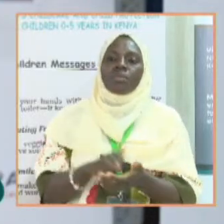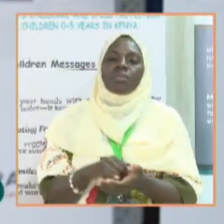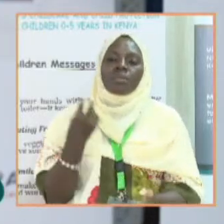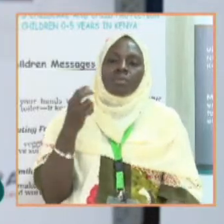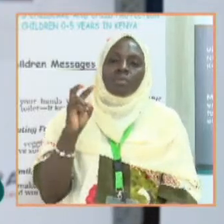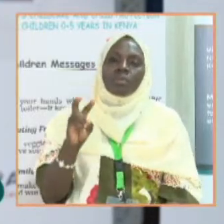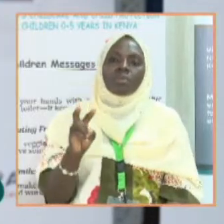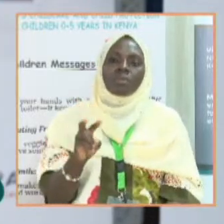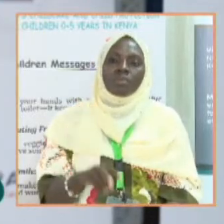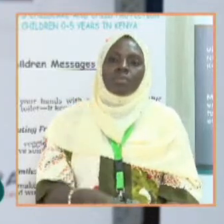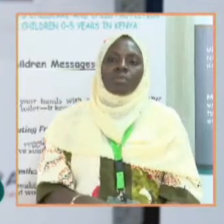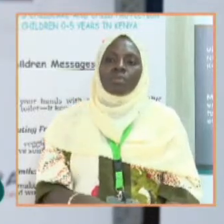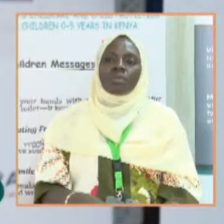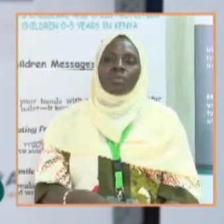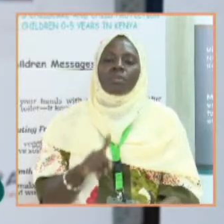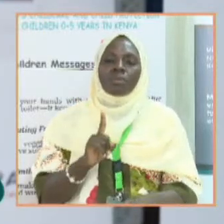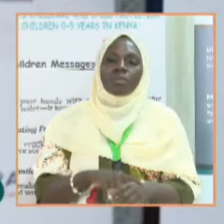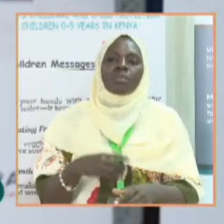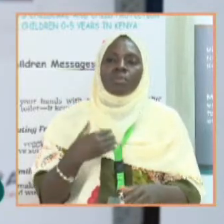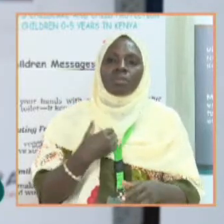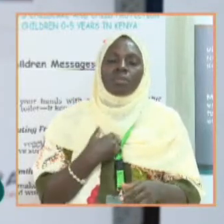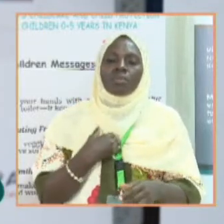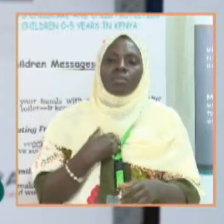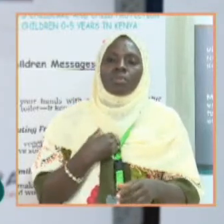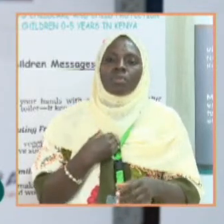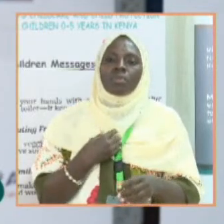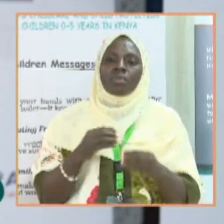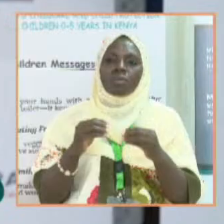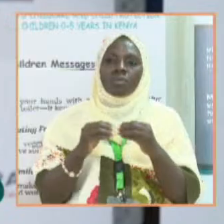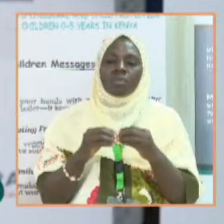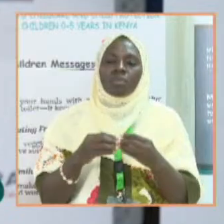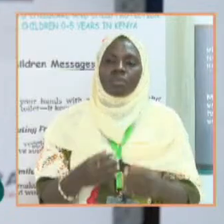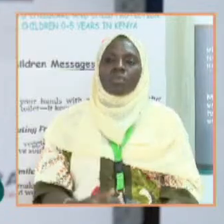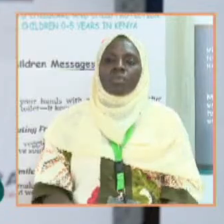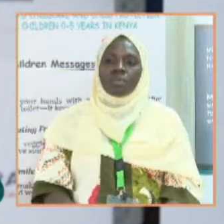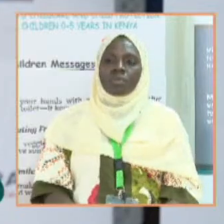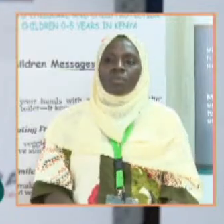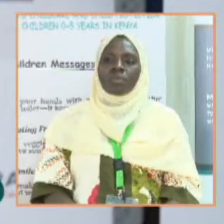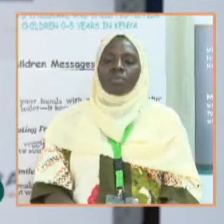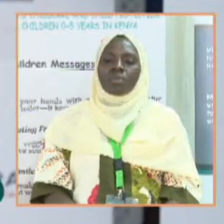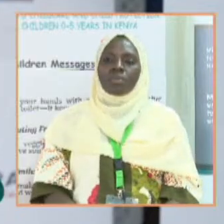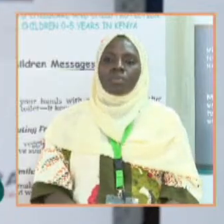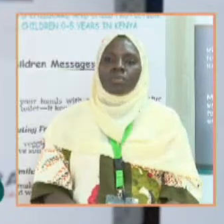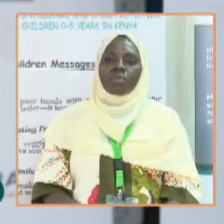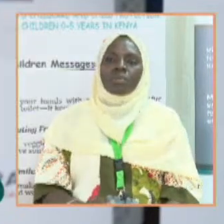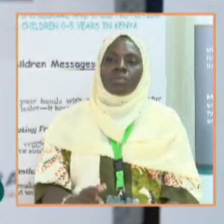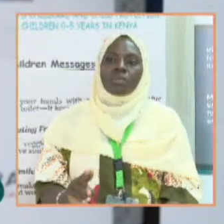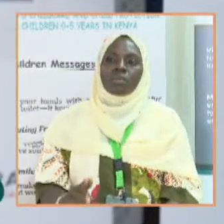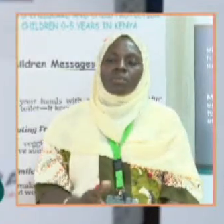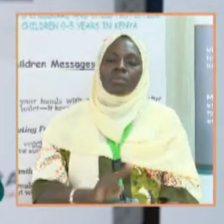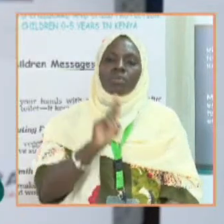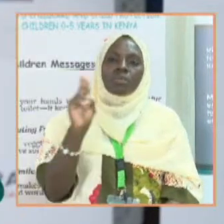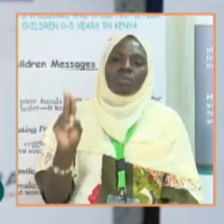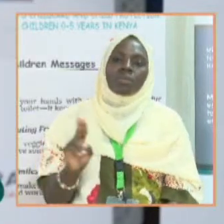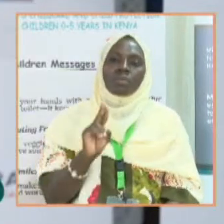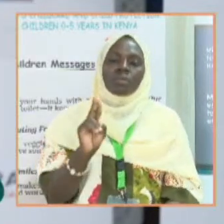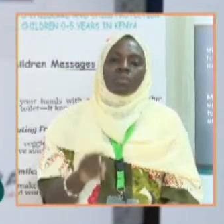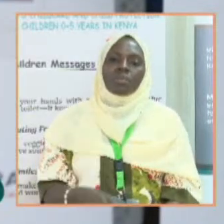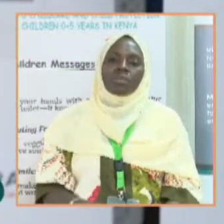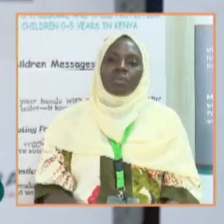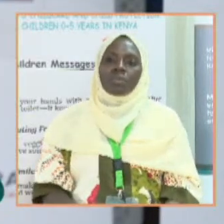this different system being hosted by different departments? Yes, the challenges that exist with using data for decision making, we